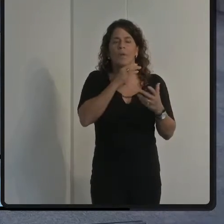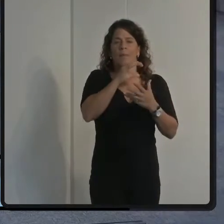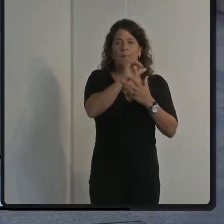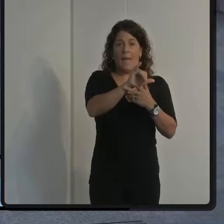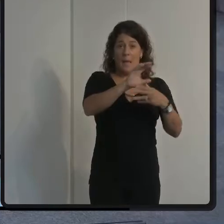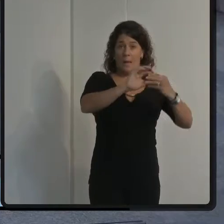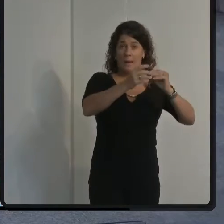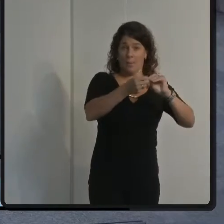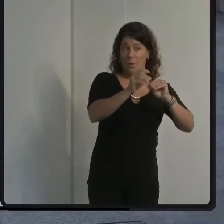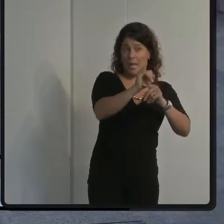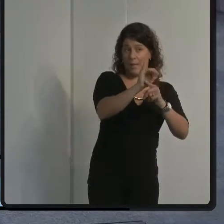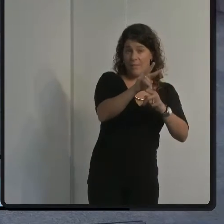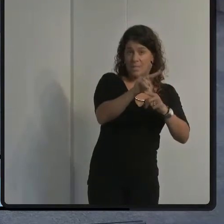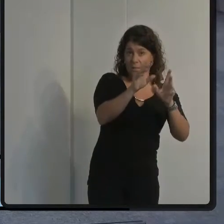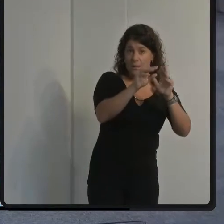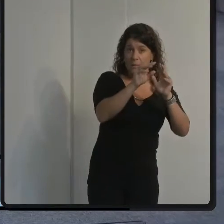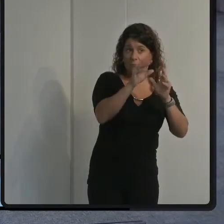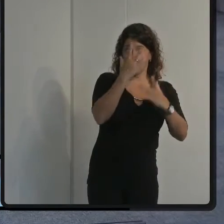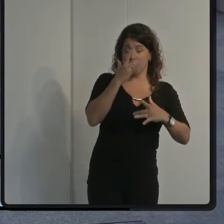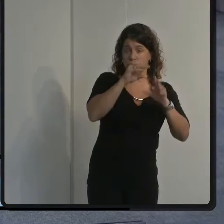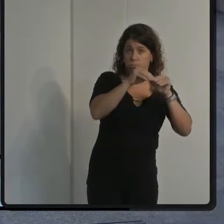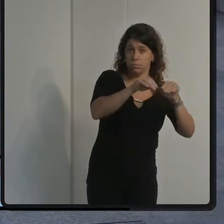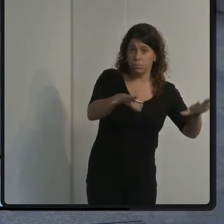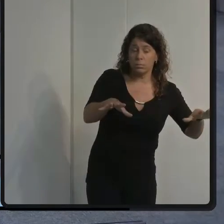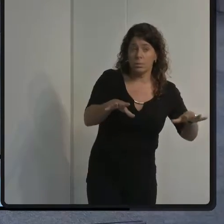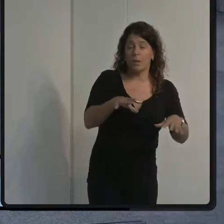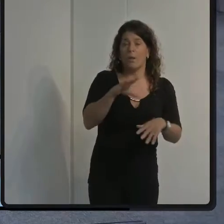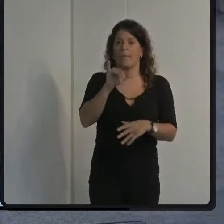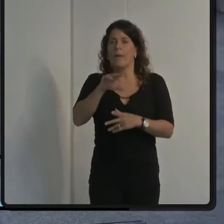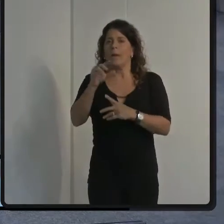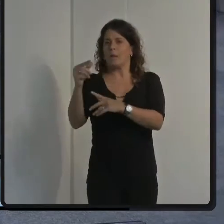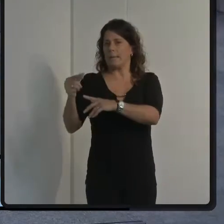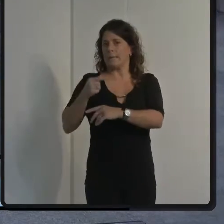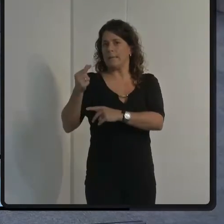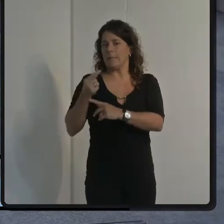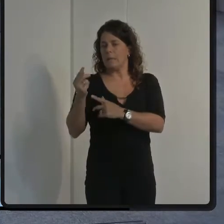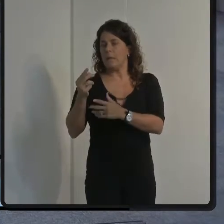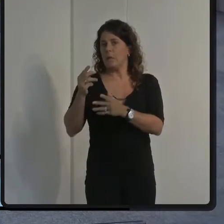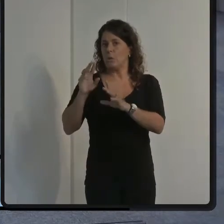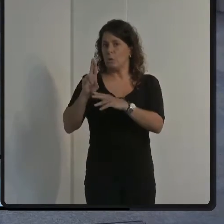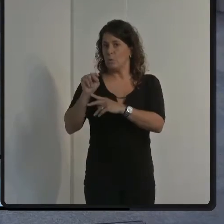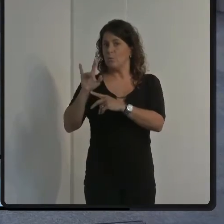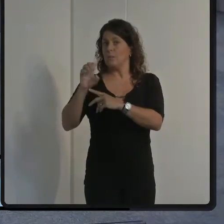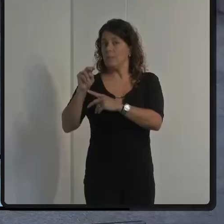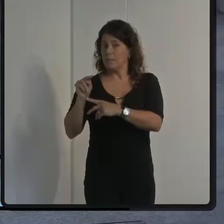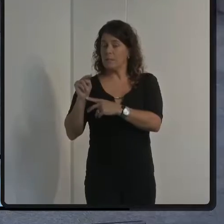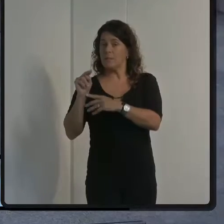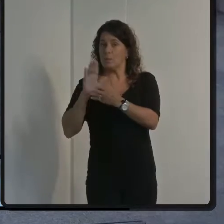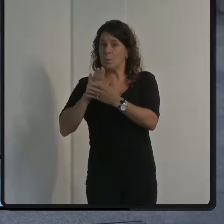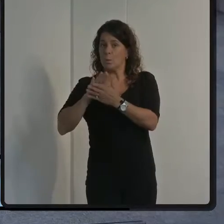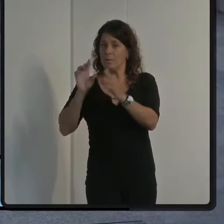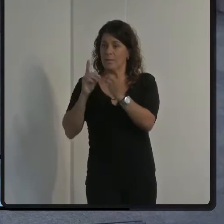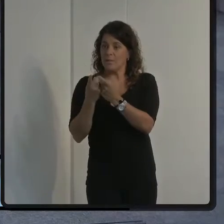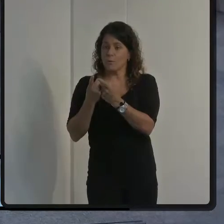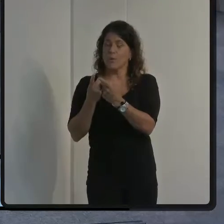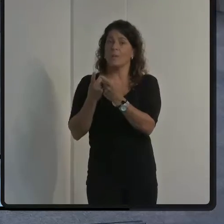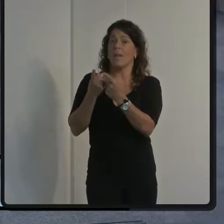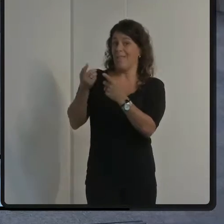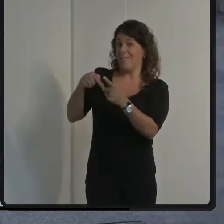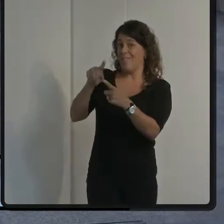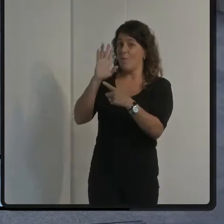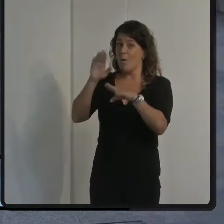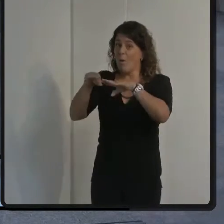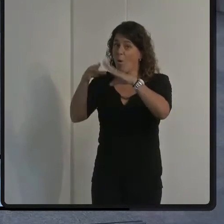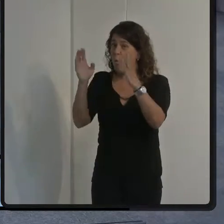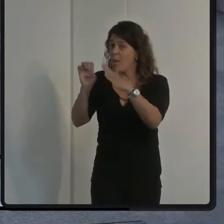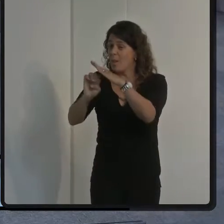at all if the Goleta Union School District applies for elementary schools to open, the